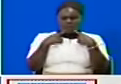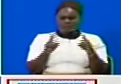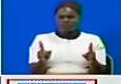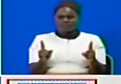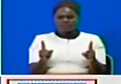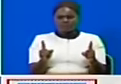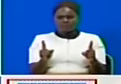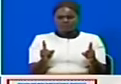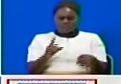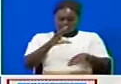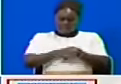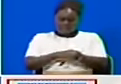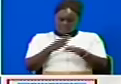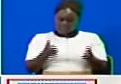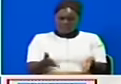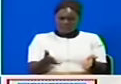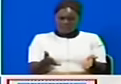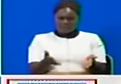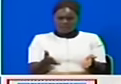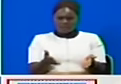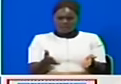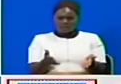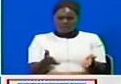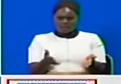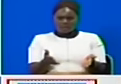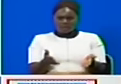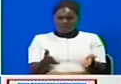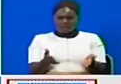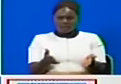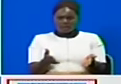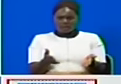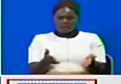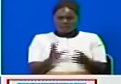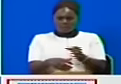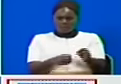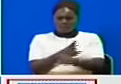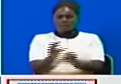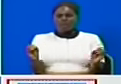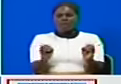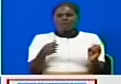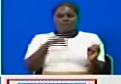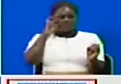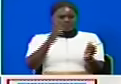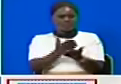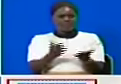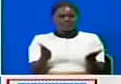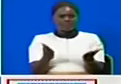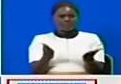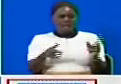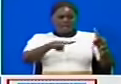Nick, what we are getting here is, I do not want to use the word suckers. I see something that doesn't add